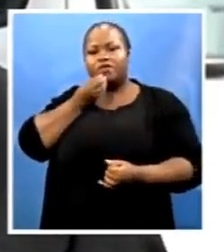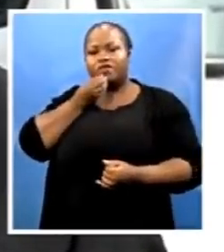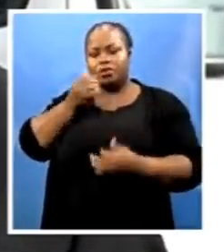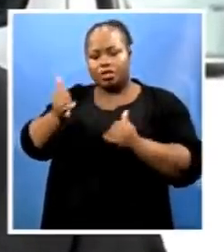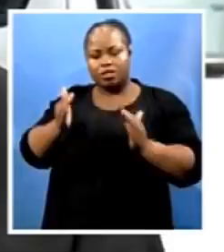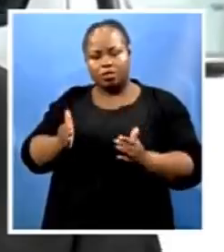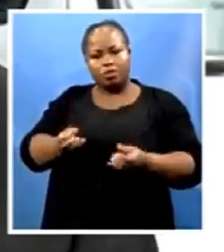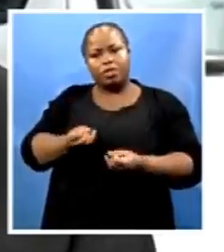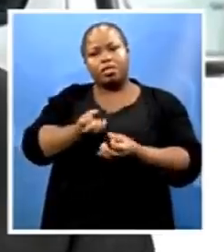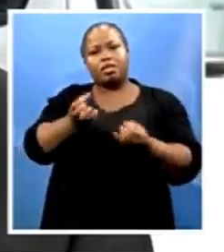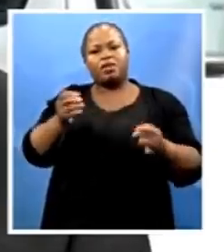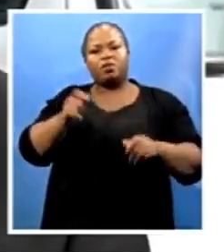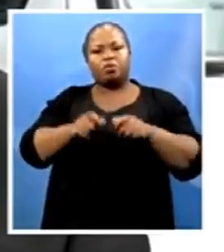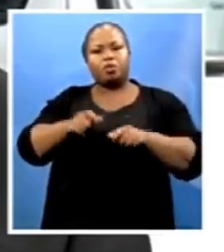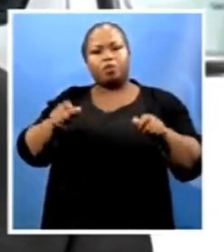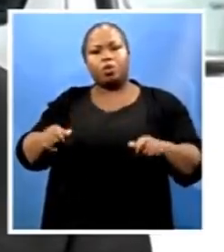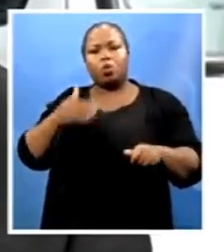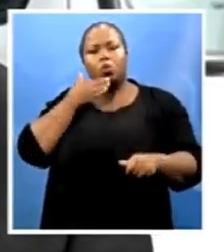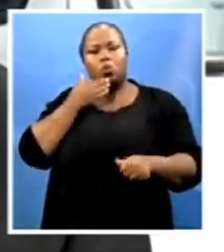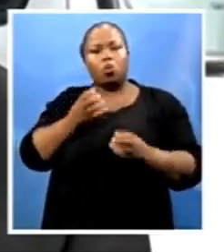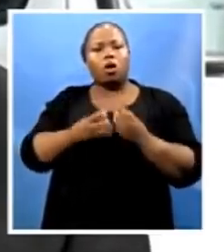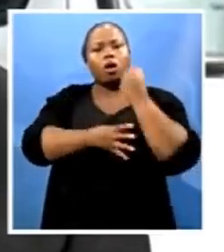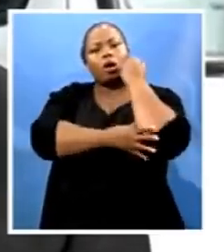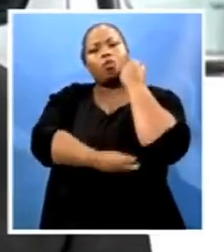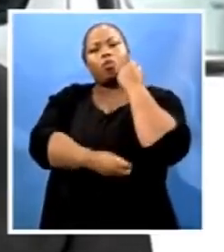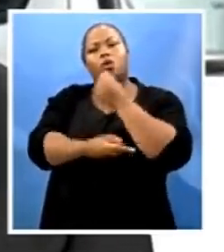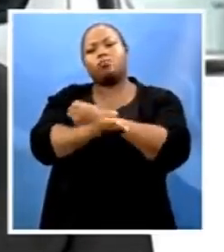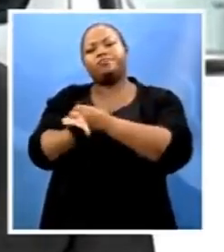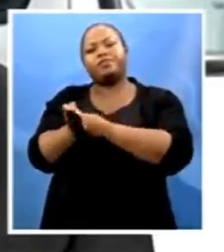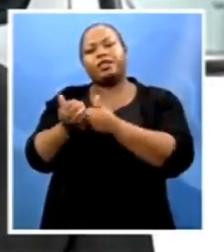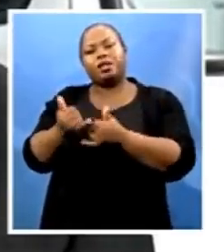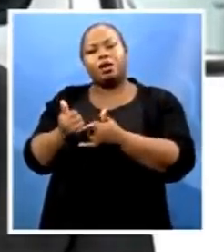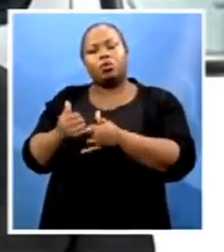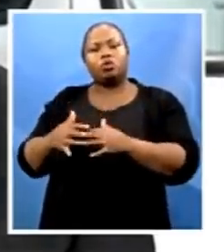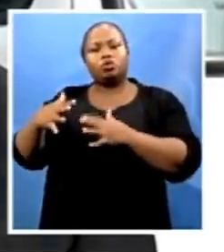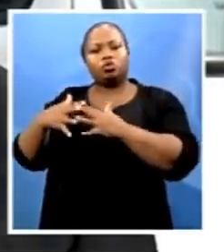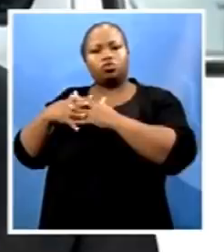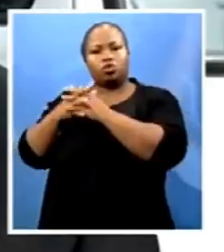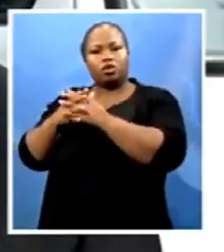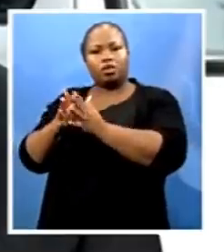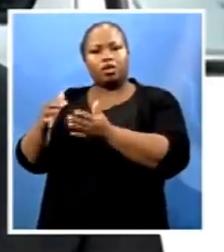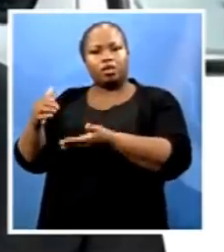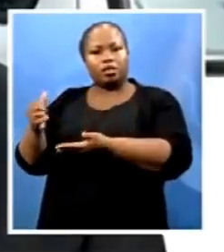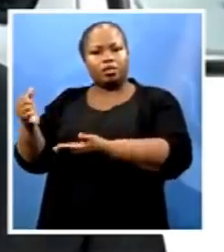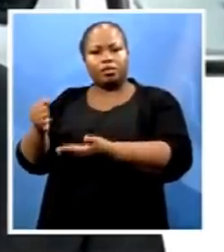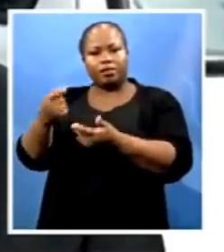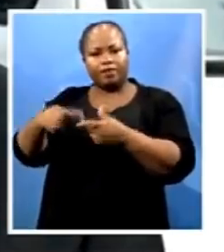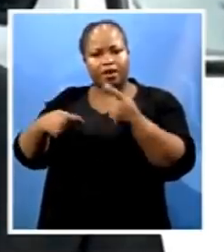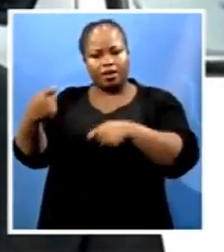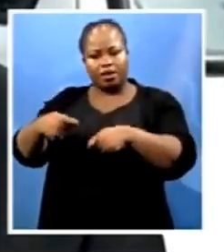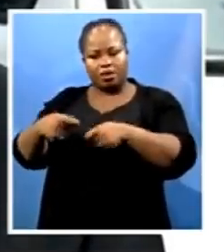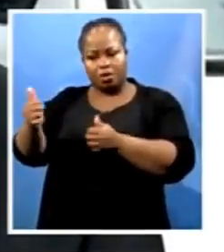are partnering with the Solidarity Fund and the Action Development Agency to ensure that those needy families